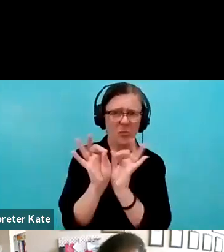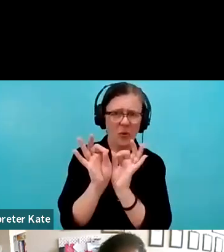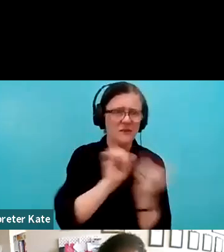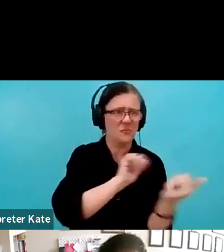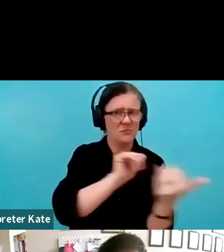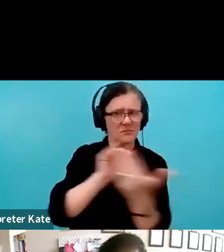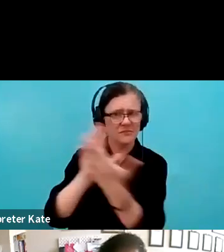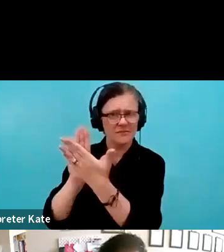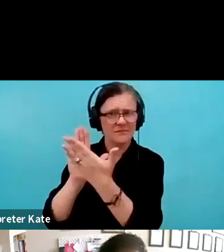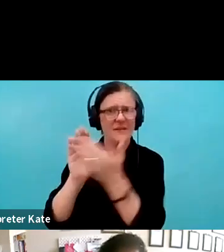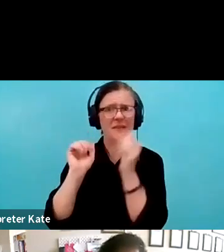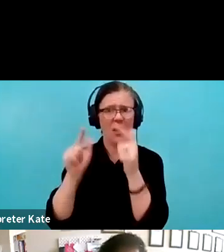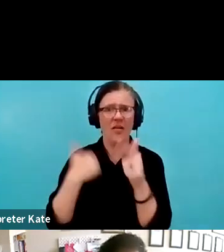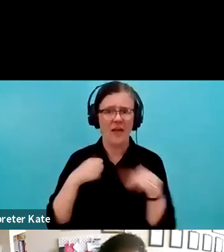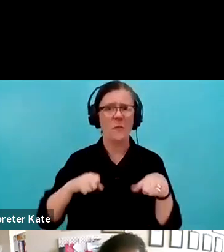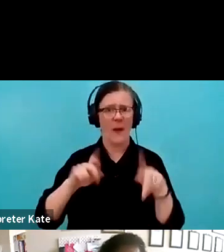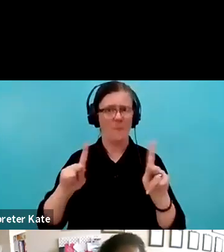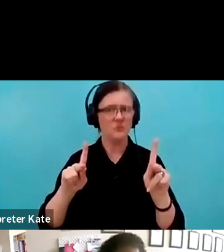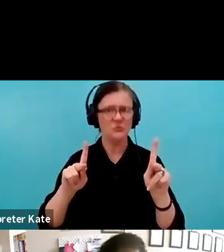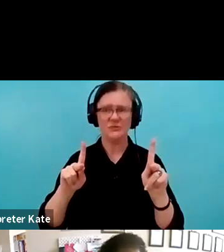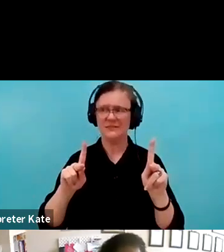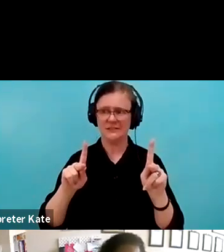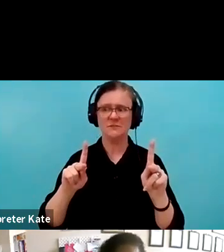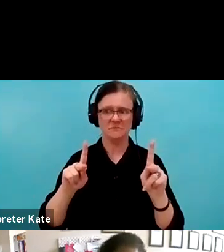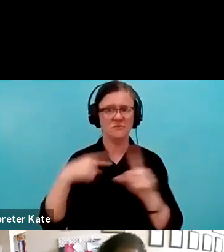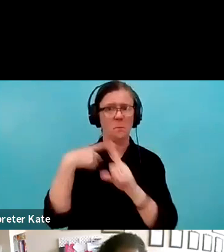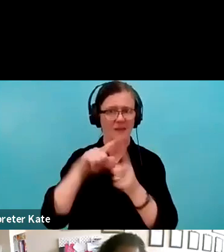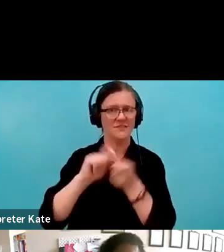and all have a space within, you know, making change.